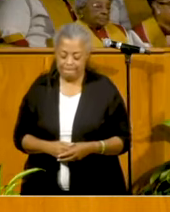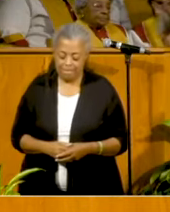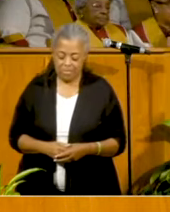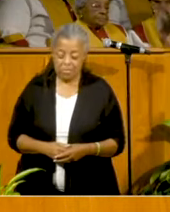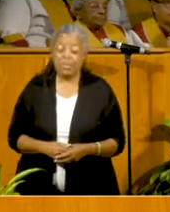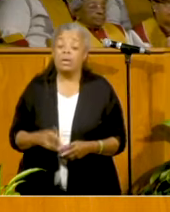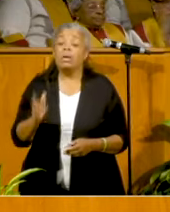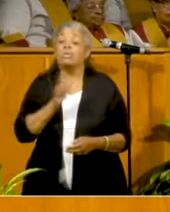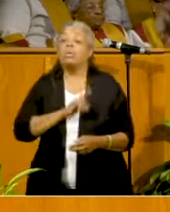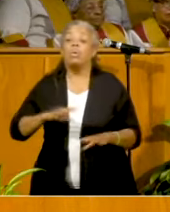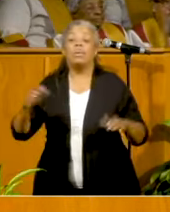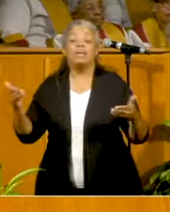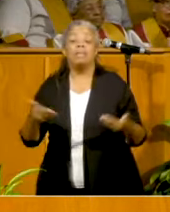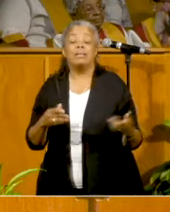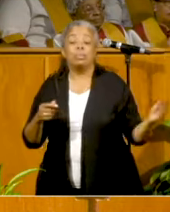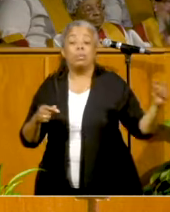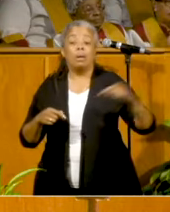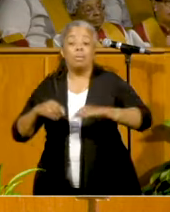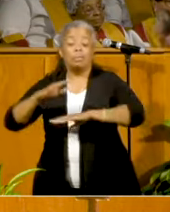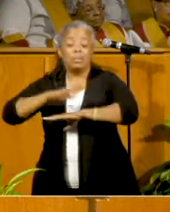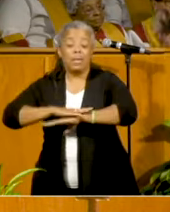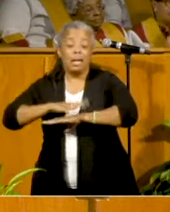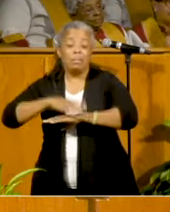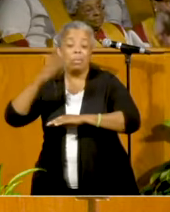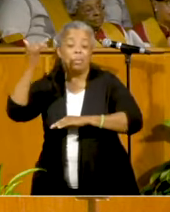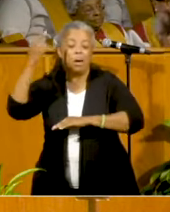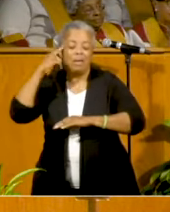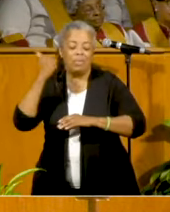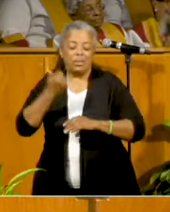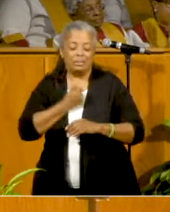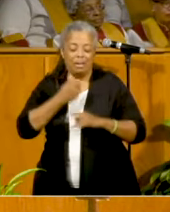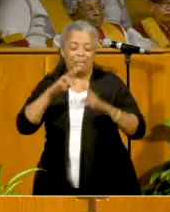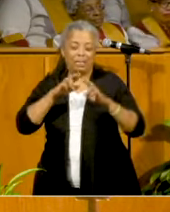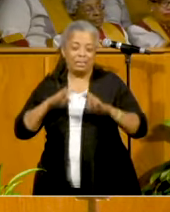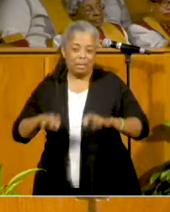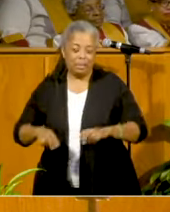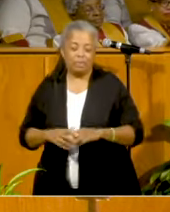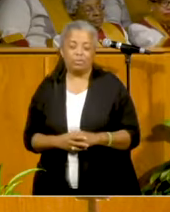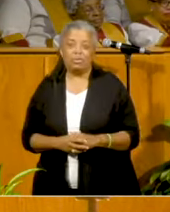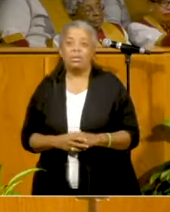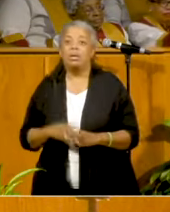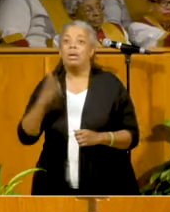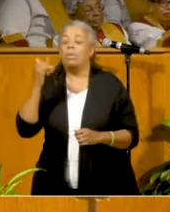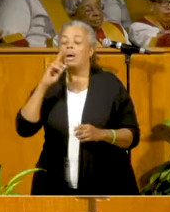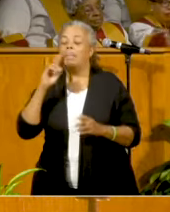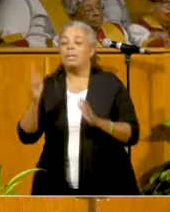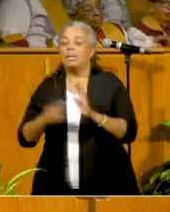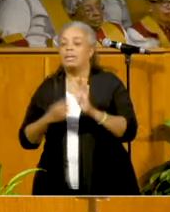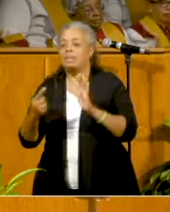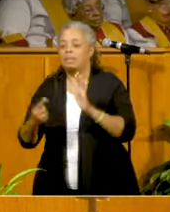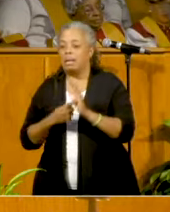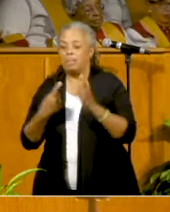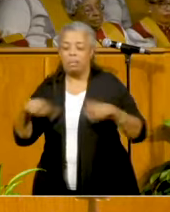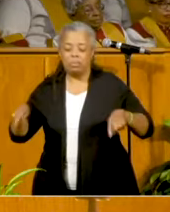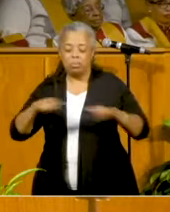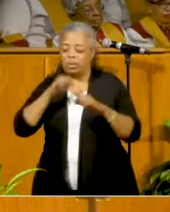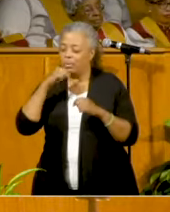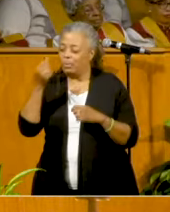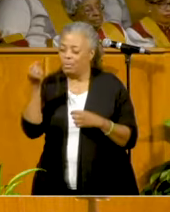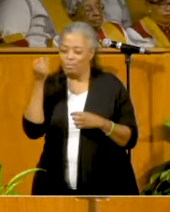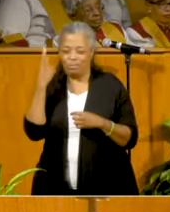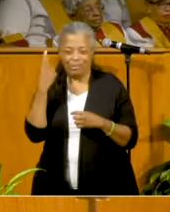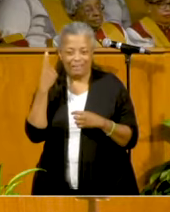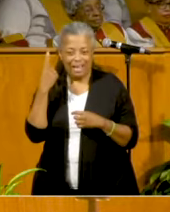So the Lord invites us to the table for self-examination, because sometimes we don't